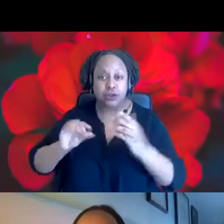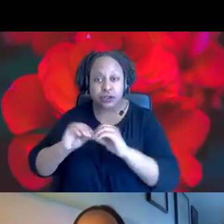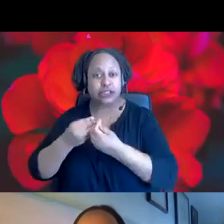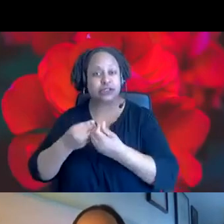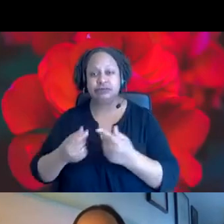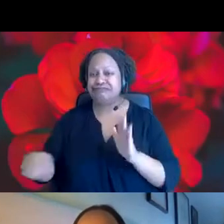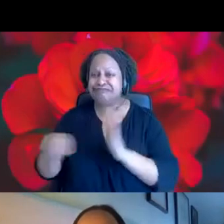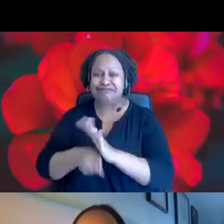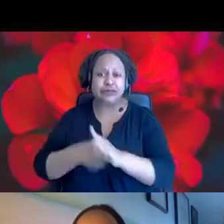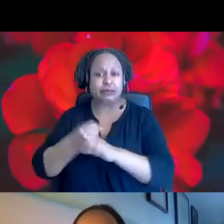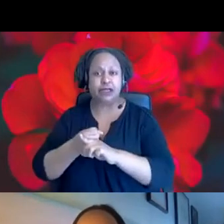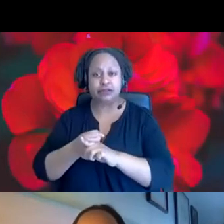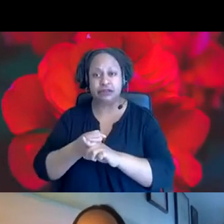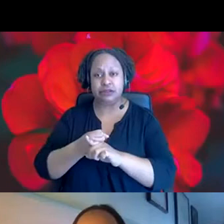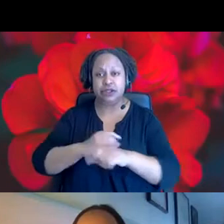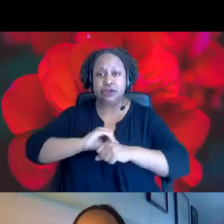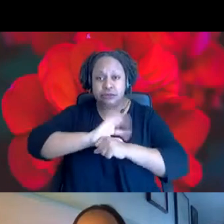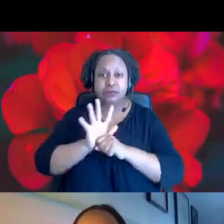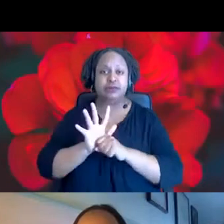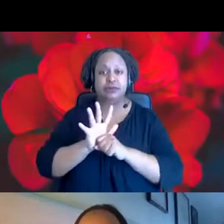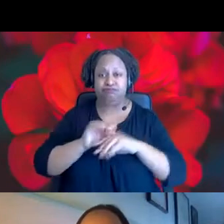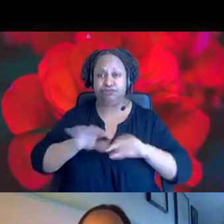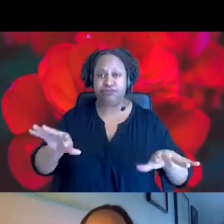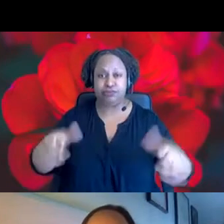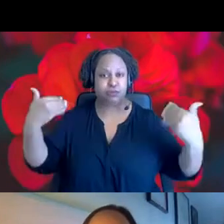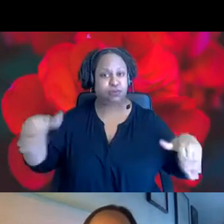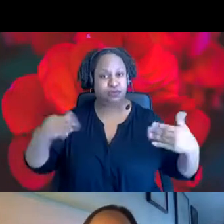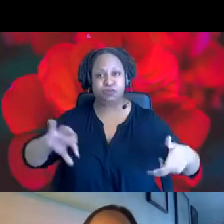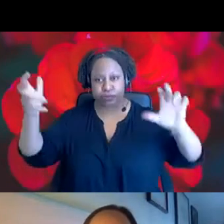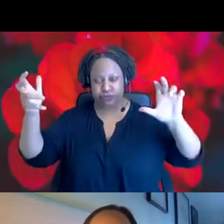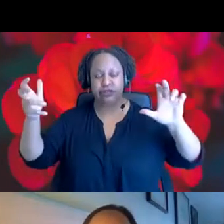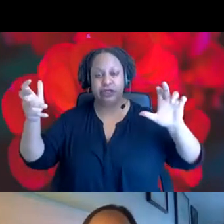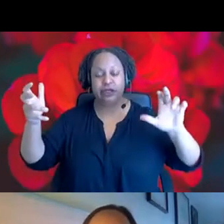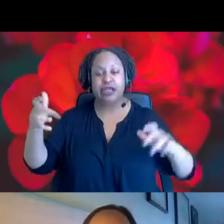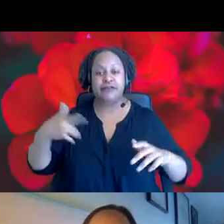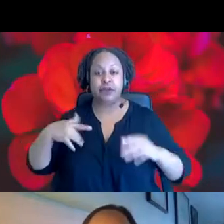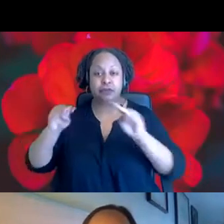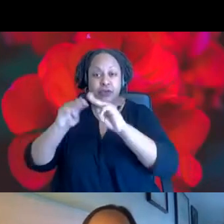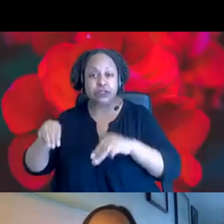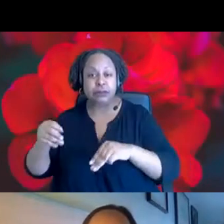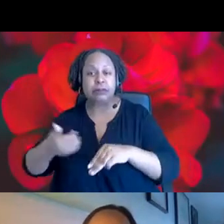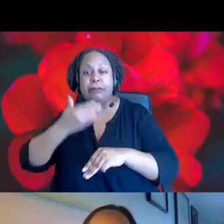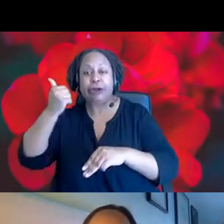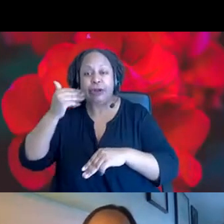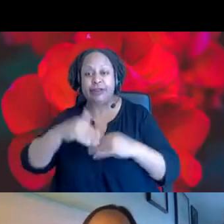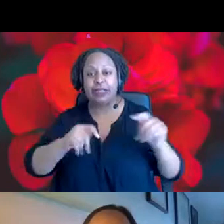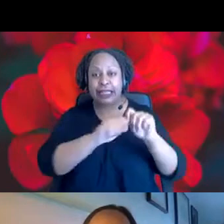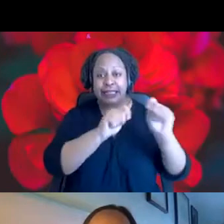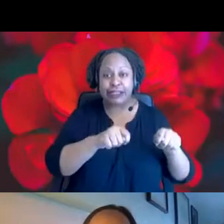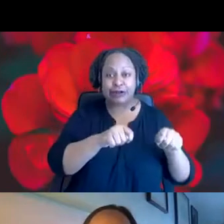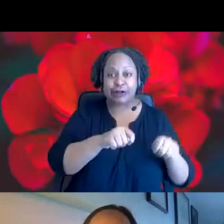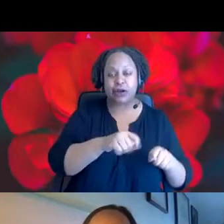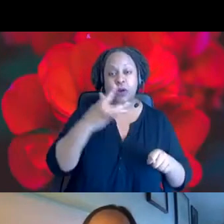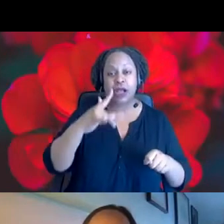pandemic. Museums, I think, have it a bit easier than theater companies because our space allows for more